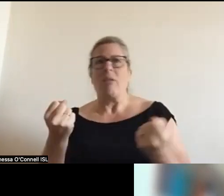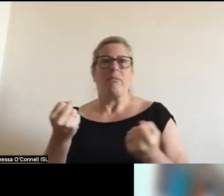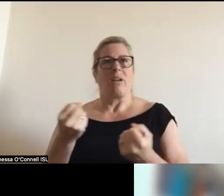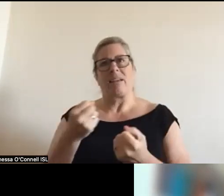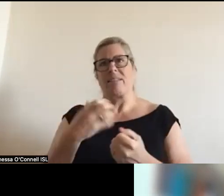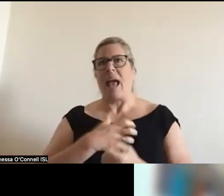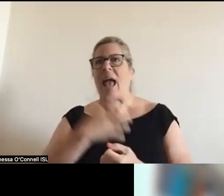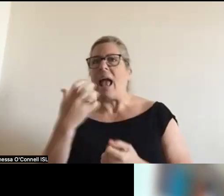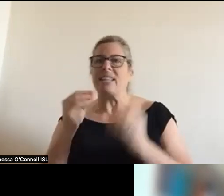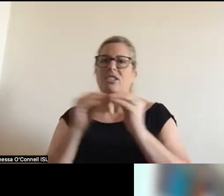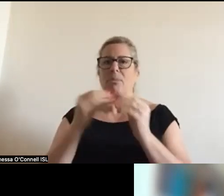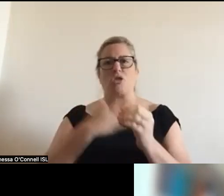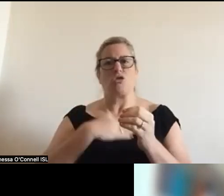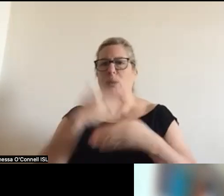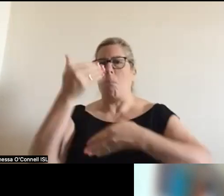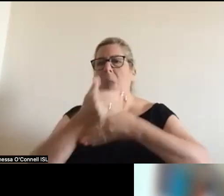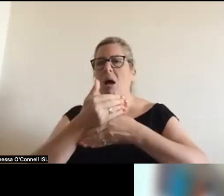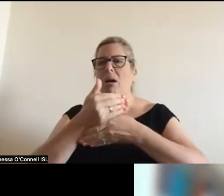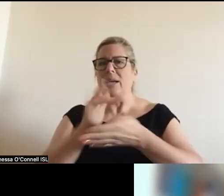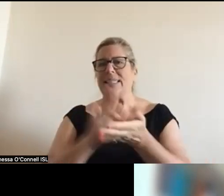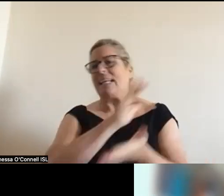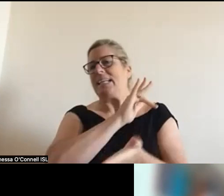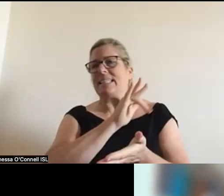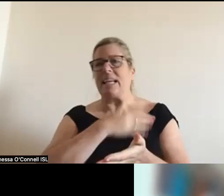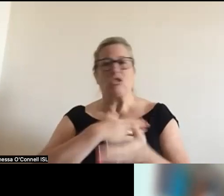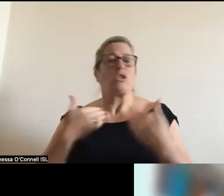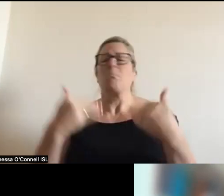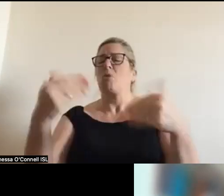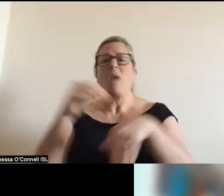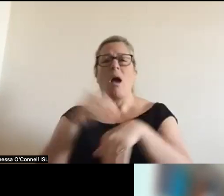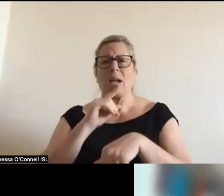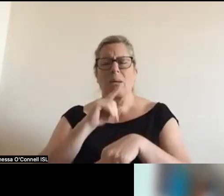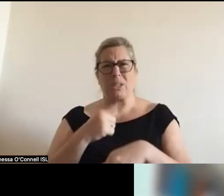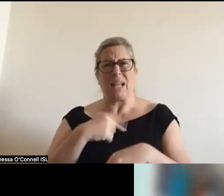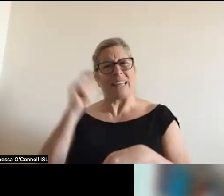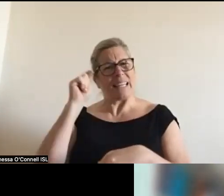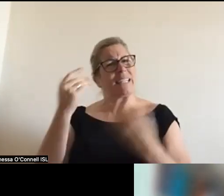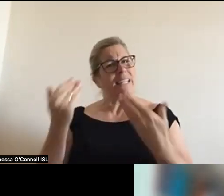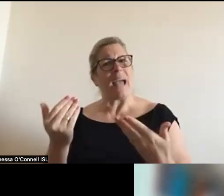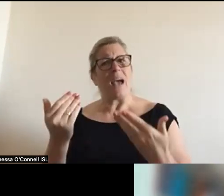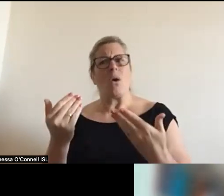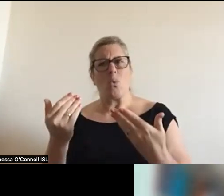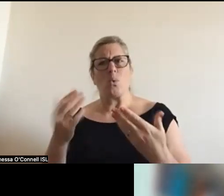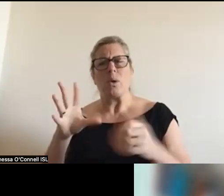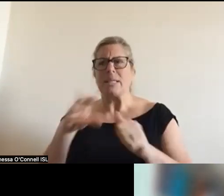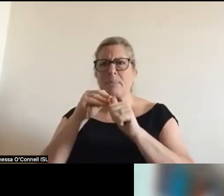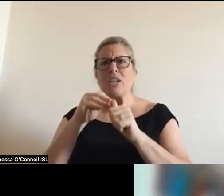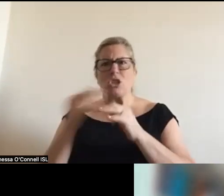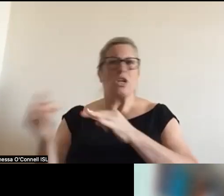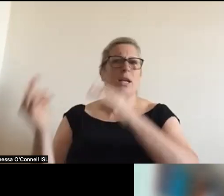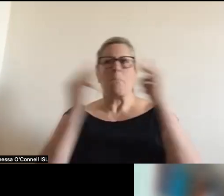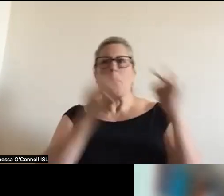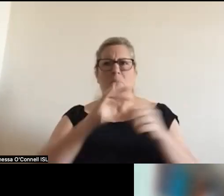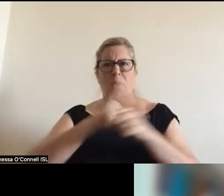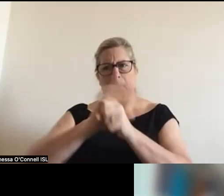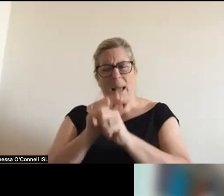you blocked it, you deleted it, and you moved on, and you kind of just got over it. But I think now, especially post-pandemic, when our